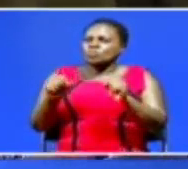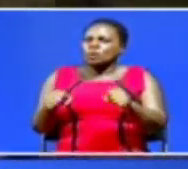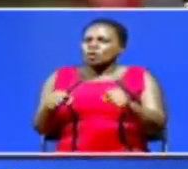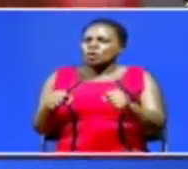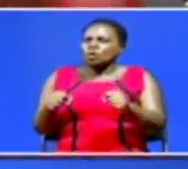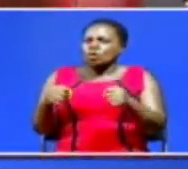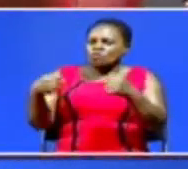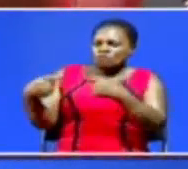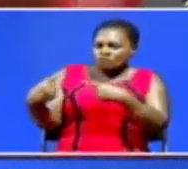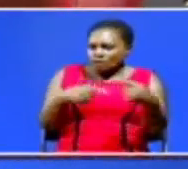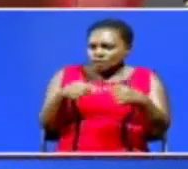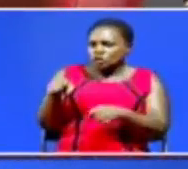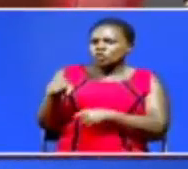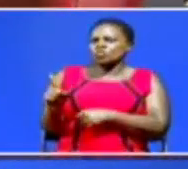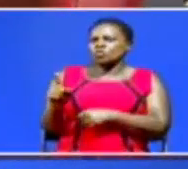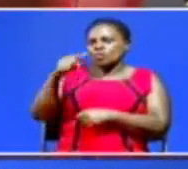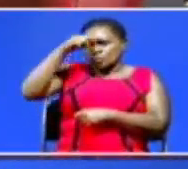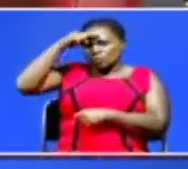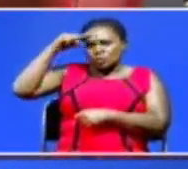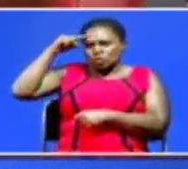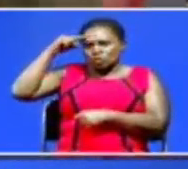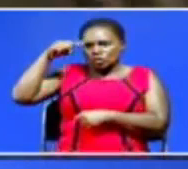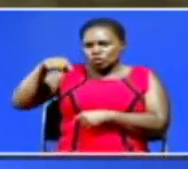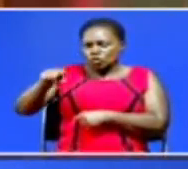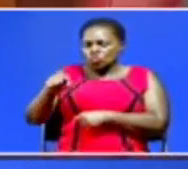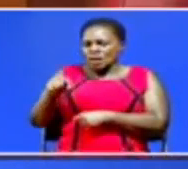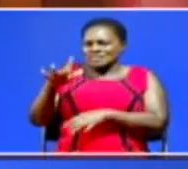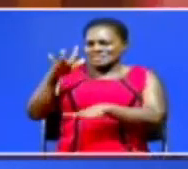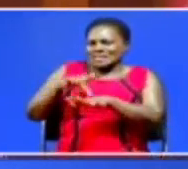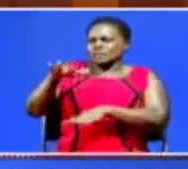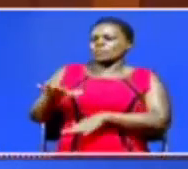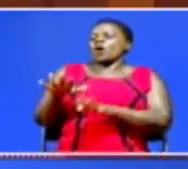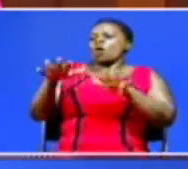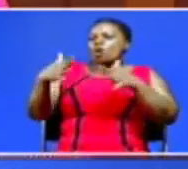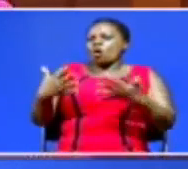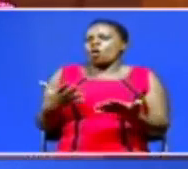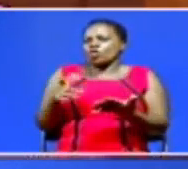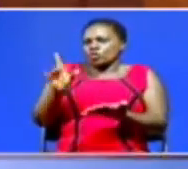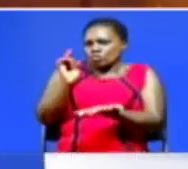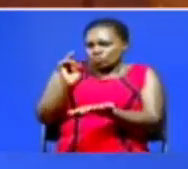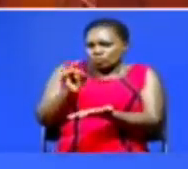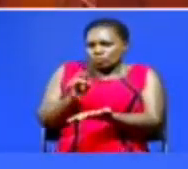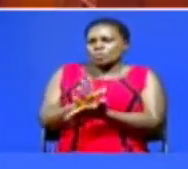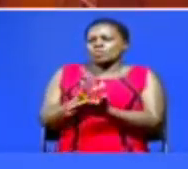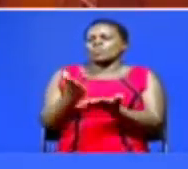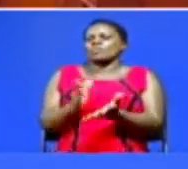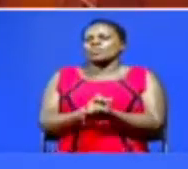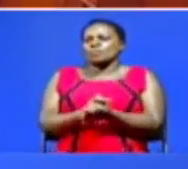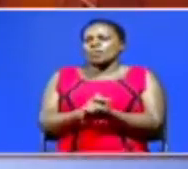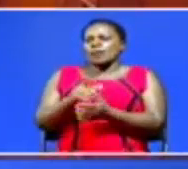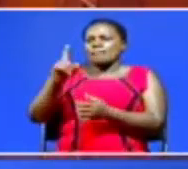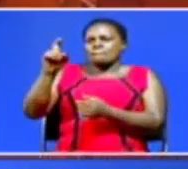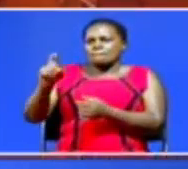they later end up fighting you because you are stepping on them, or you get sucked right in? You must